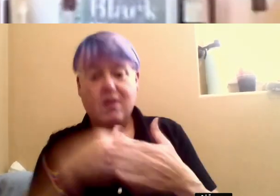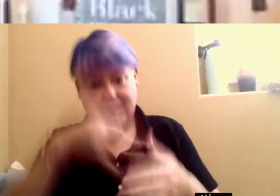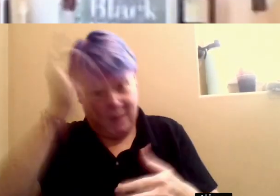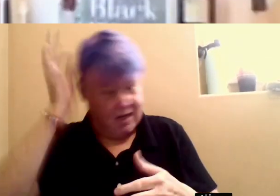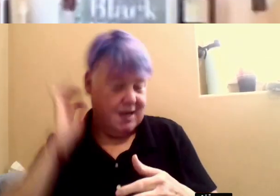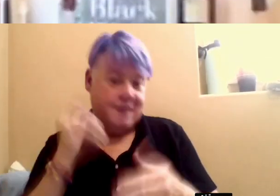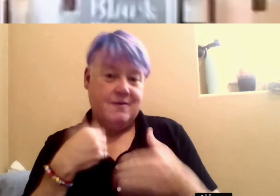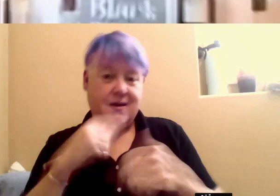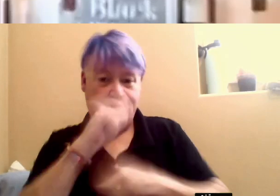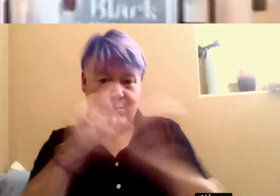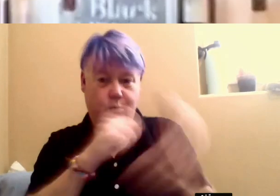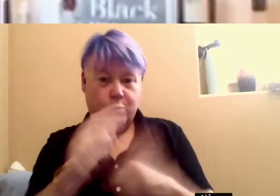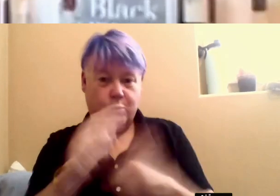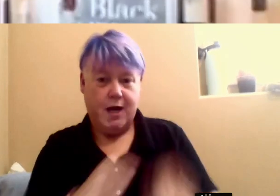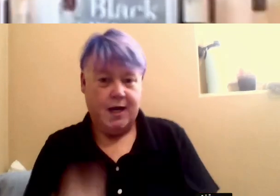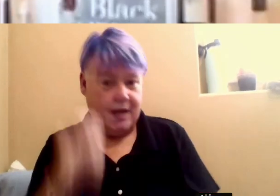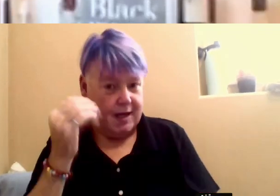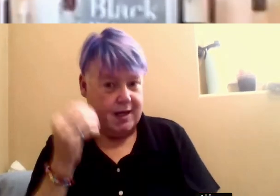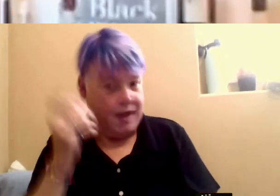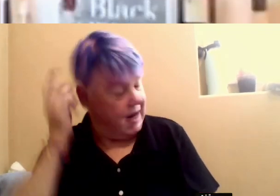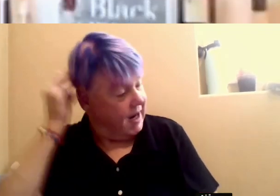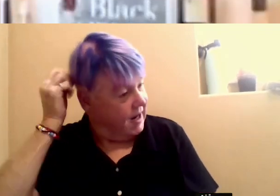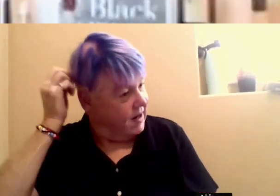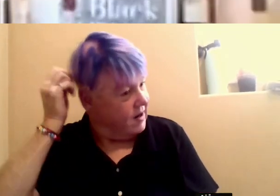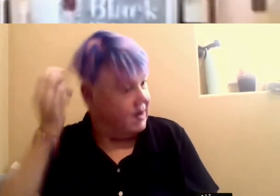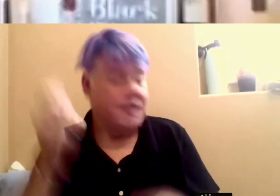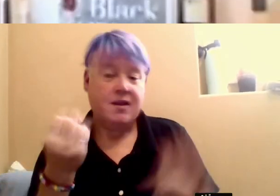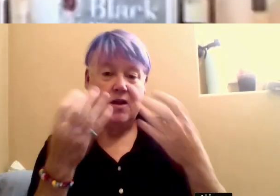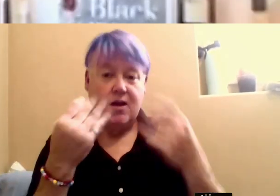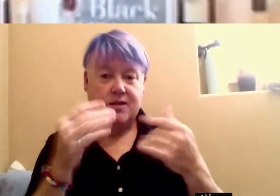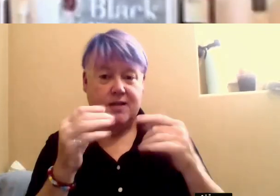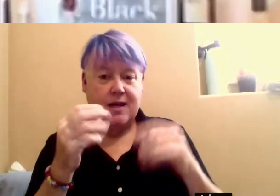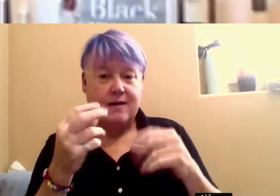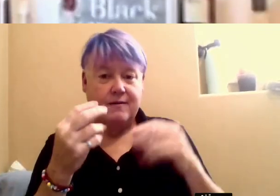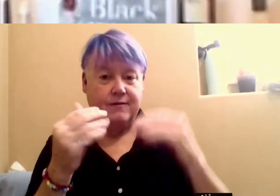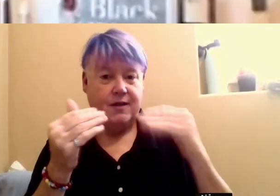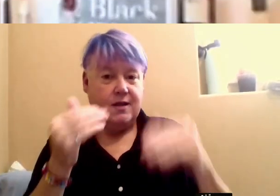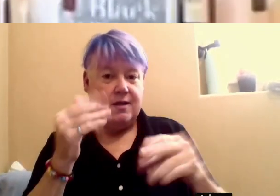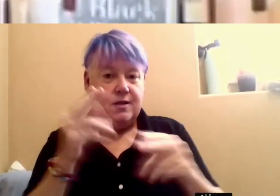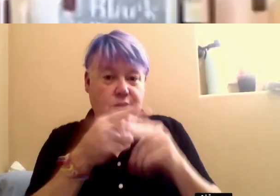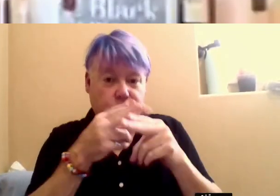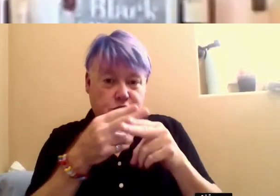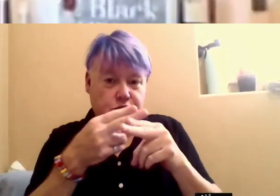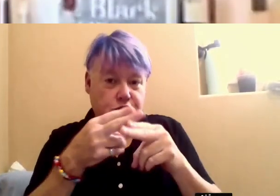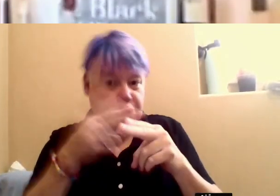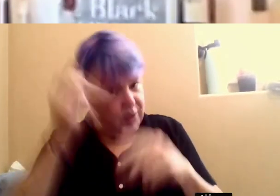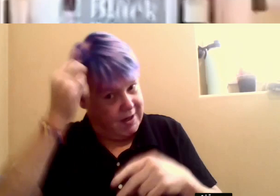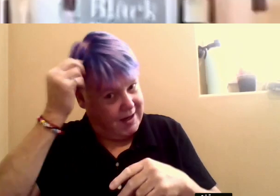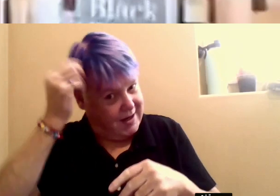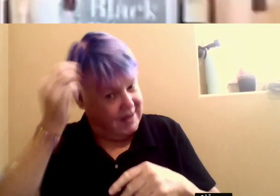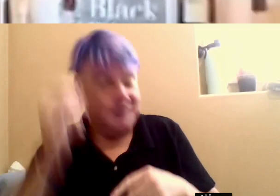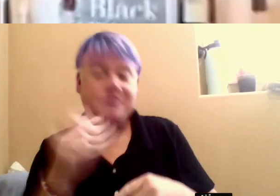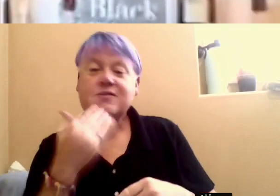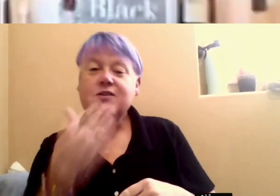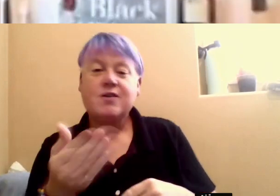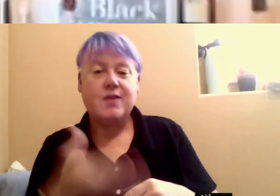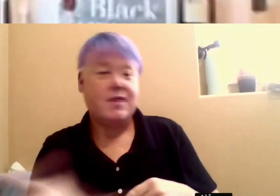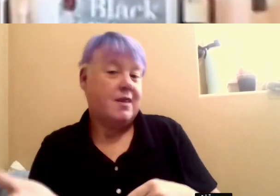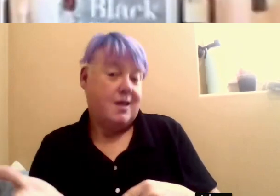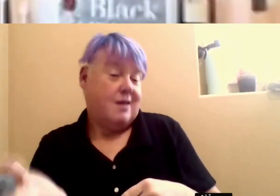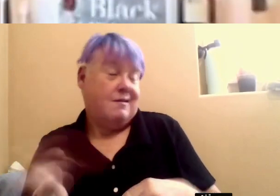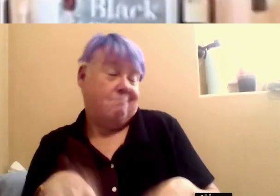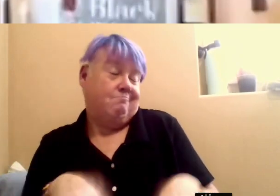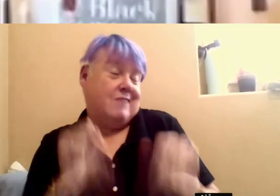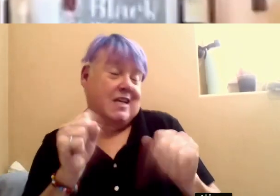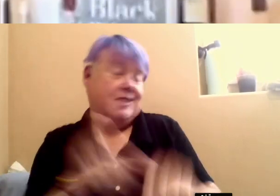braided hair, and a lot have short hair. It's a good thing my hair grows so damn slow. I've got time to figure out if